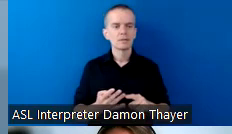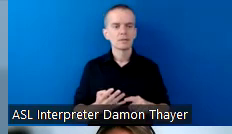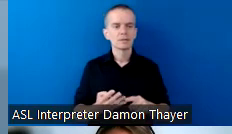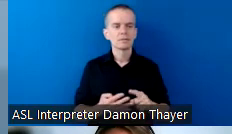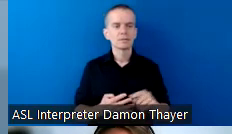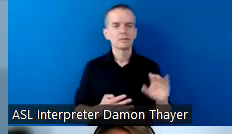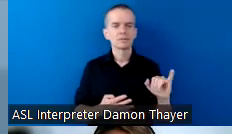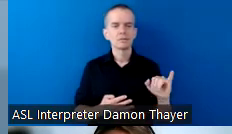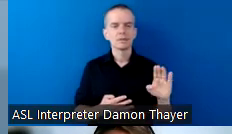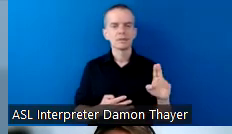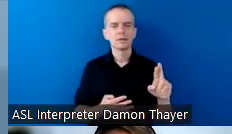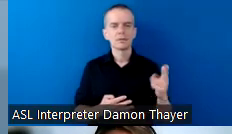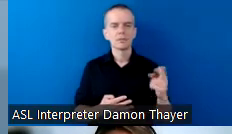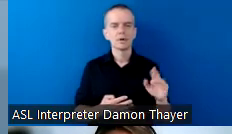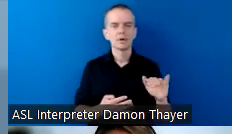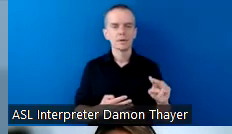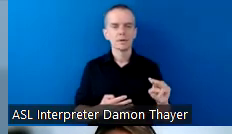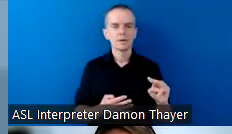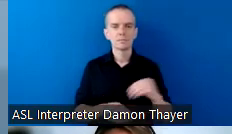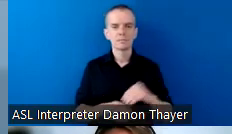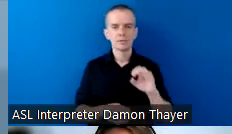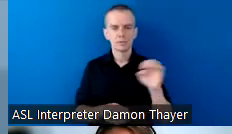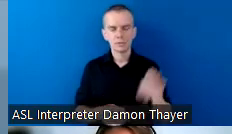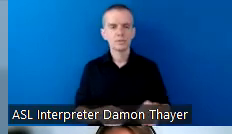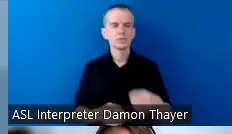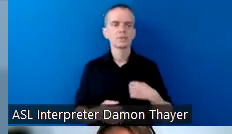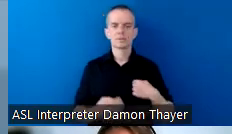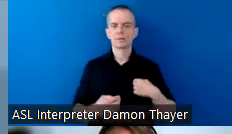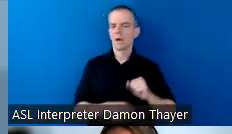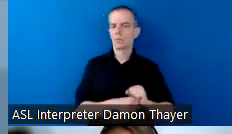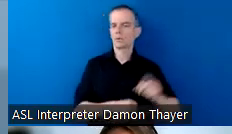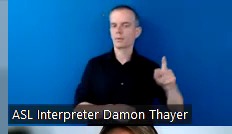Koulibaly in Eugene. And I work at our main Portland office.